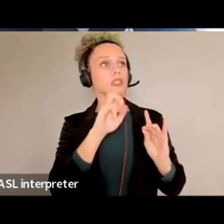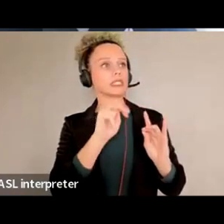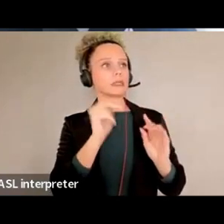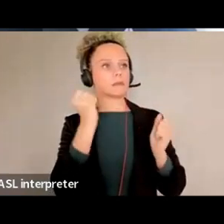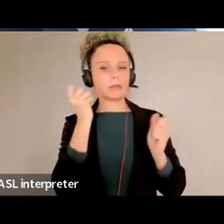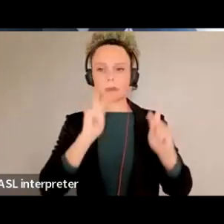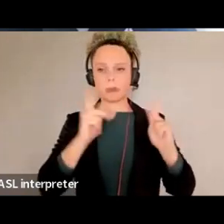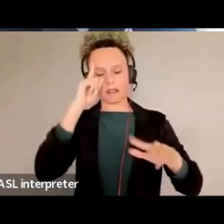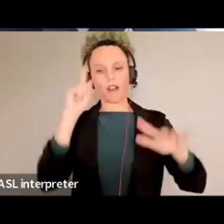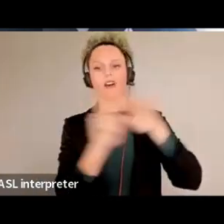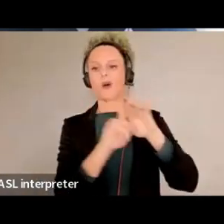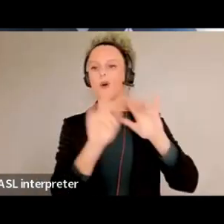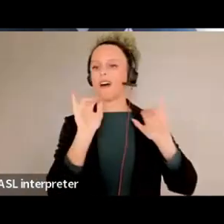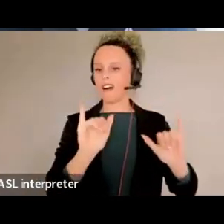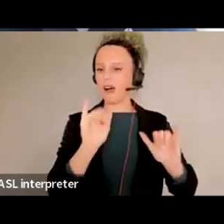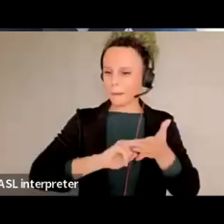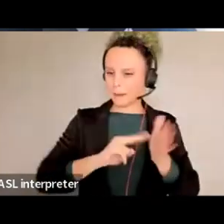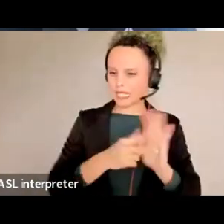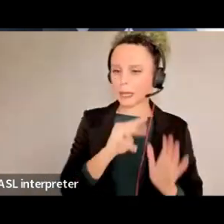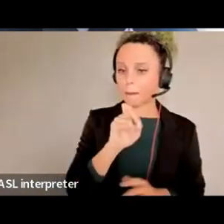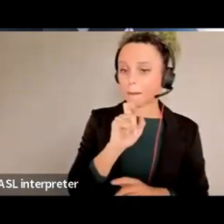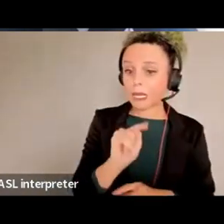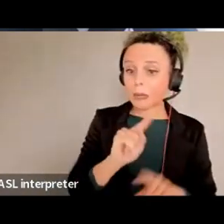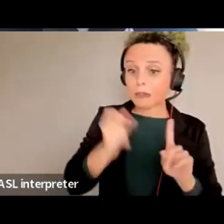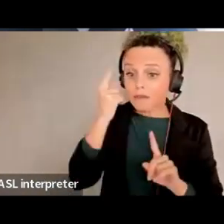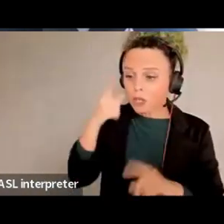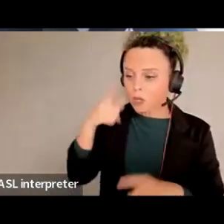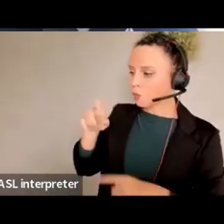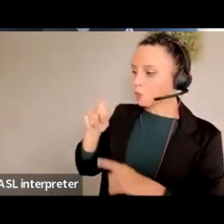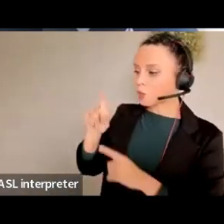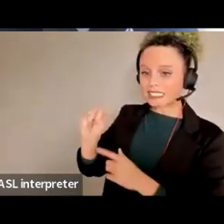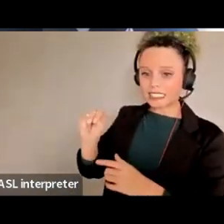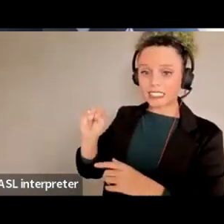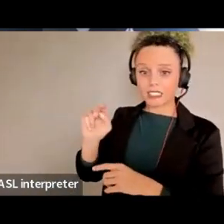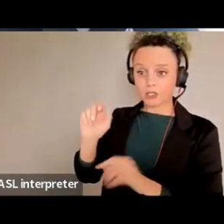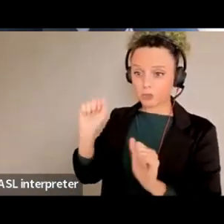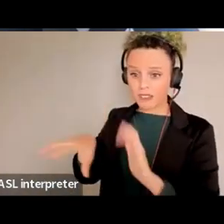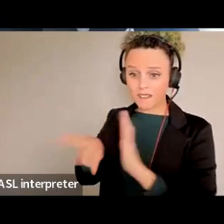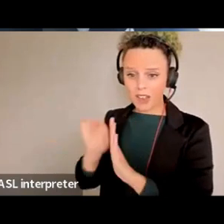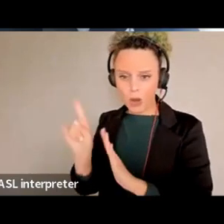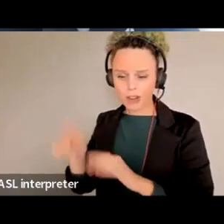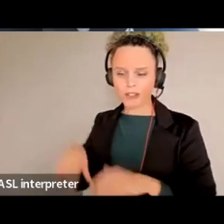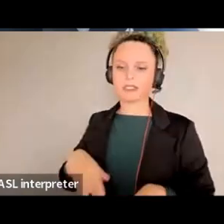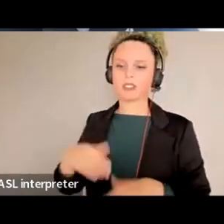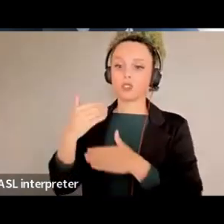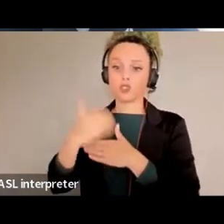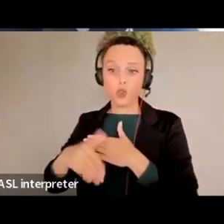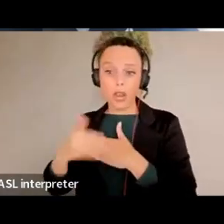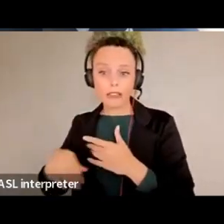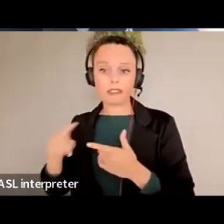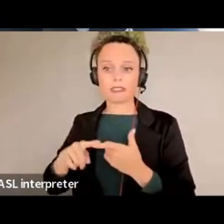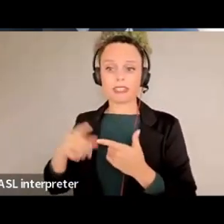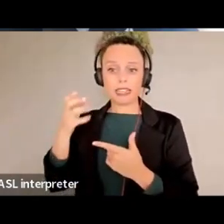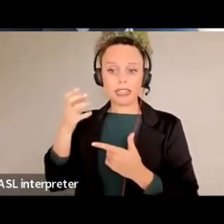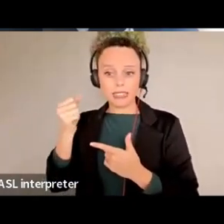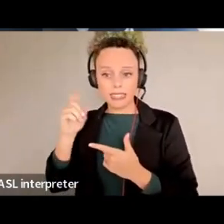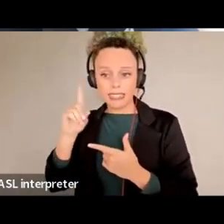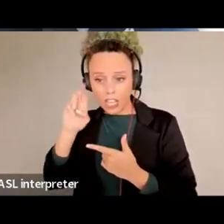are gonna automatically think of meats. But protein is also found in vegetables,